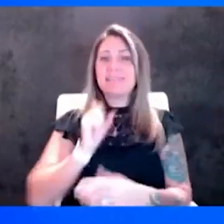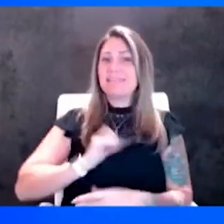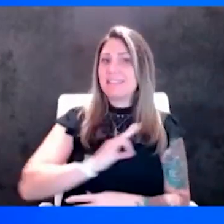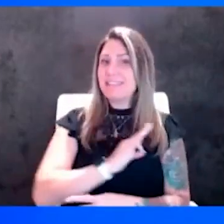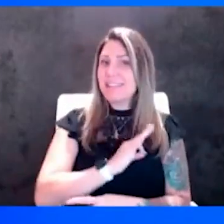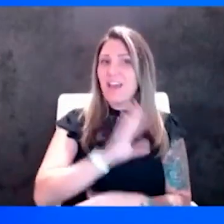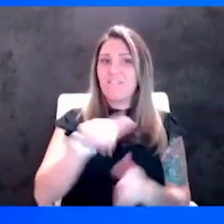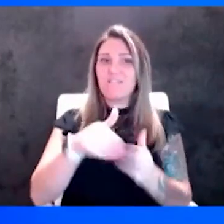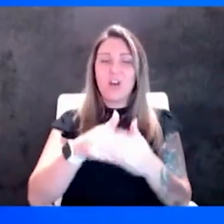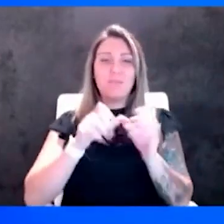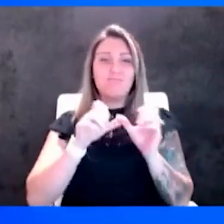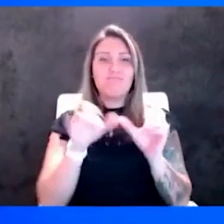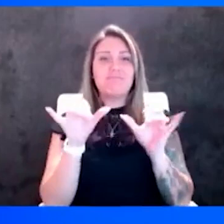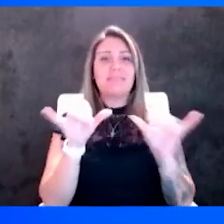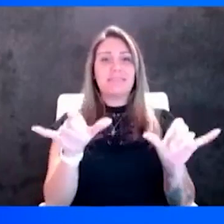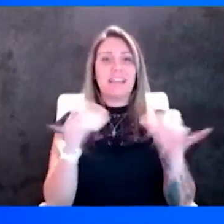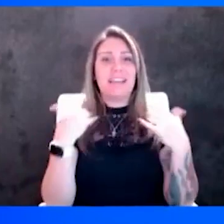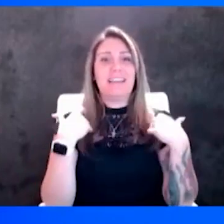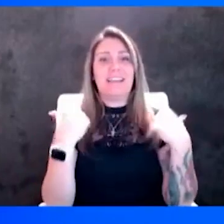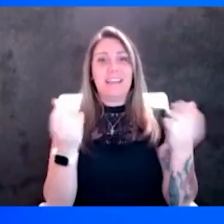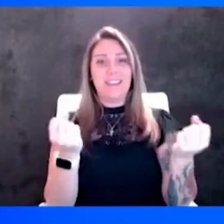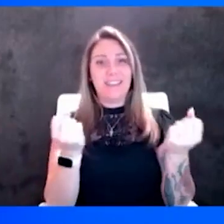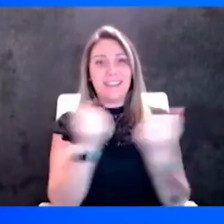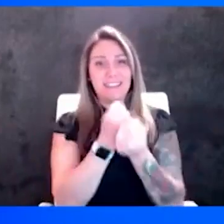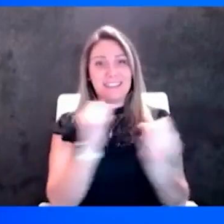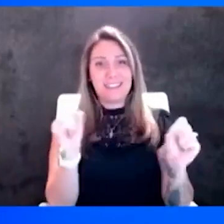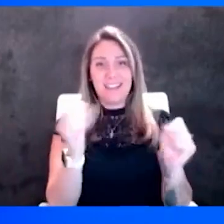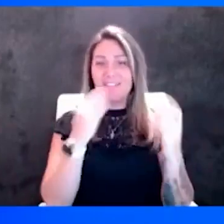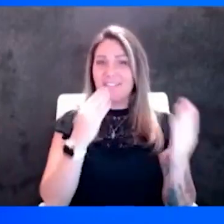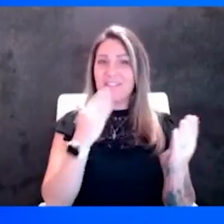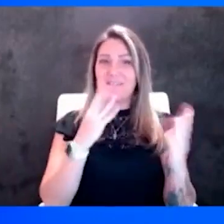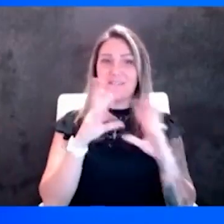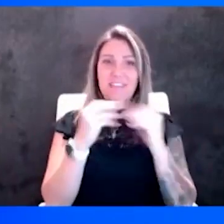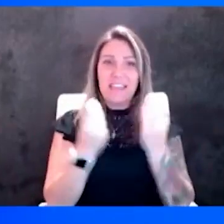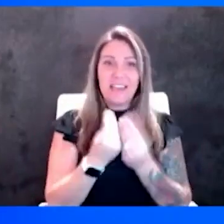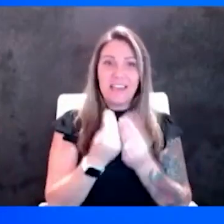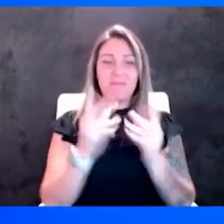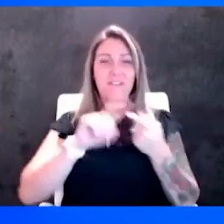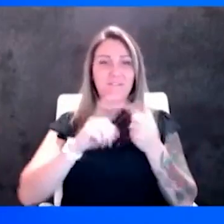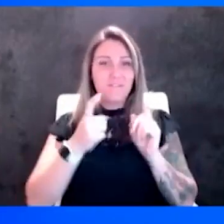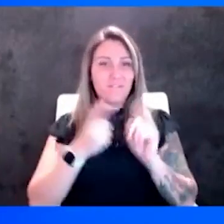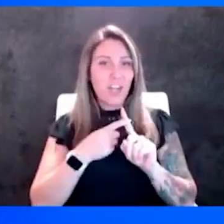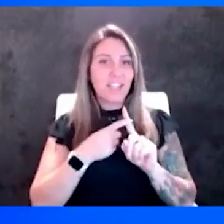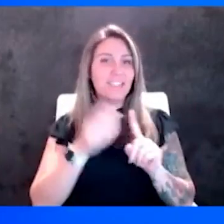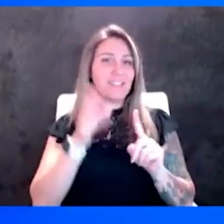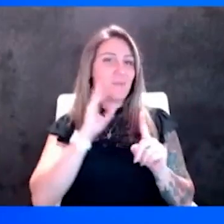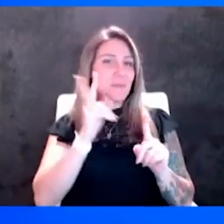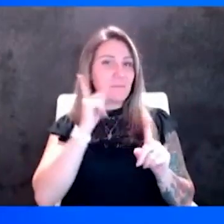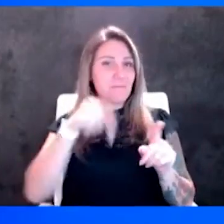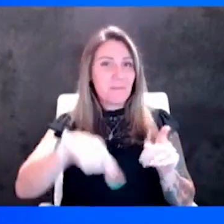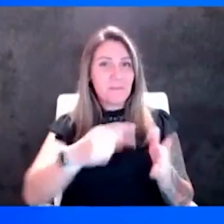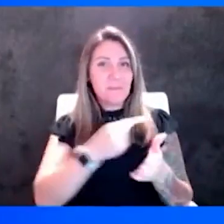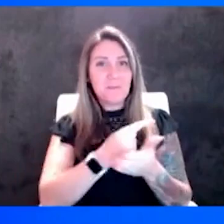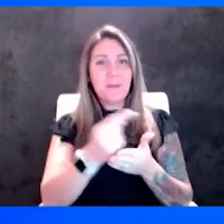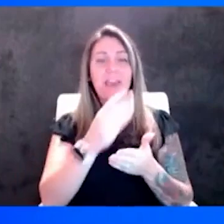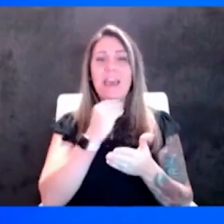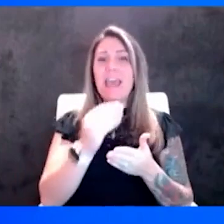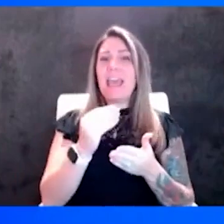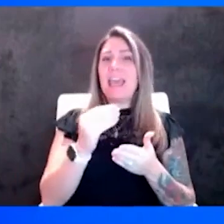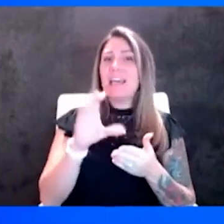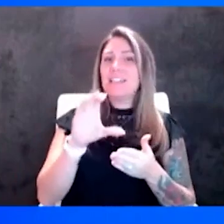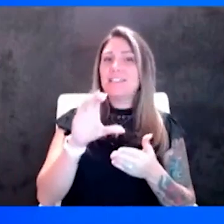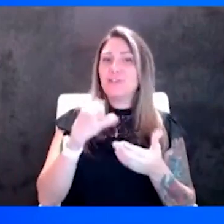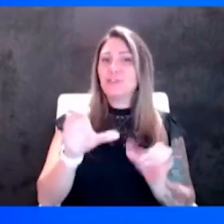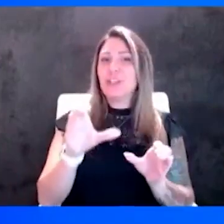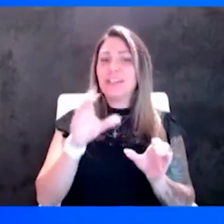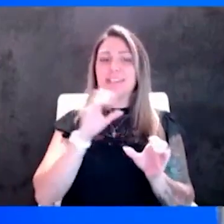and healthier. Thankful for my family and friends I'm going to catch up with this week, and the chance to watch the Jayhawks play 3 basketball games this